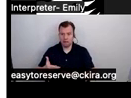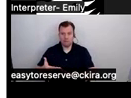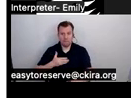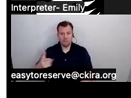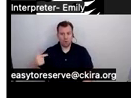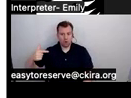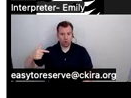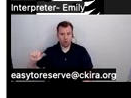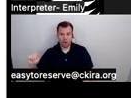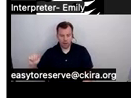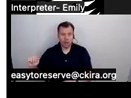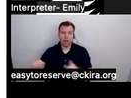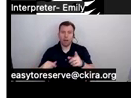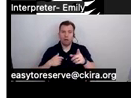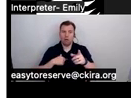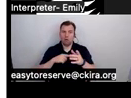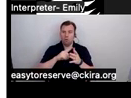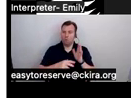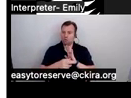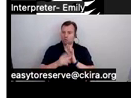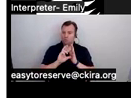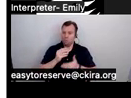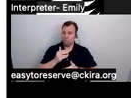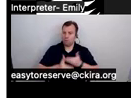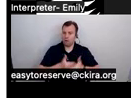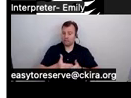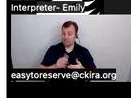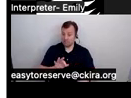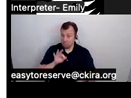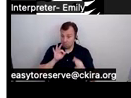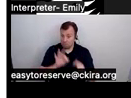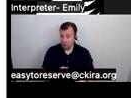and talk about the review process. So is the review process perfect?